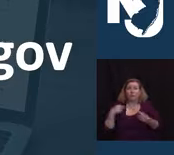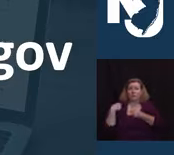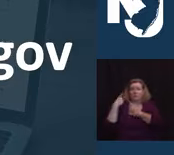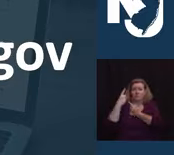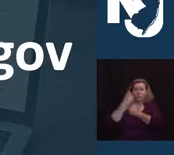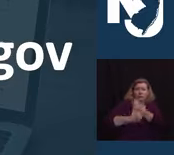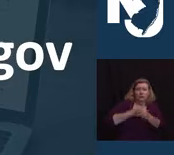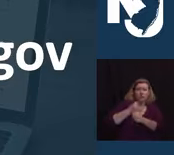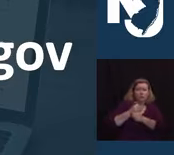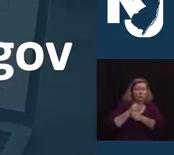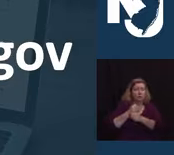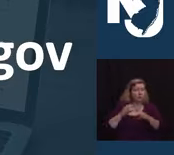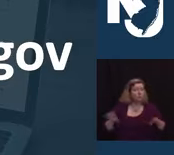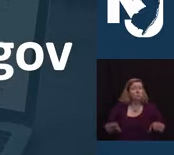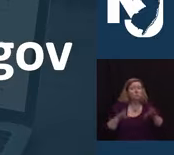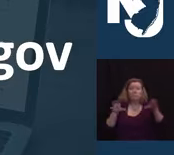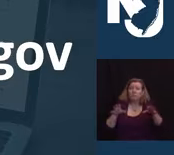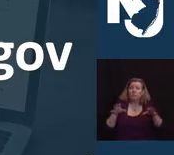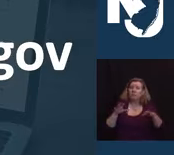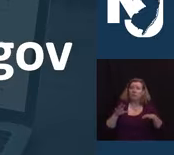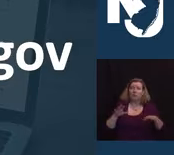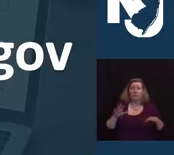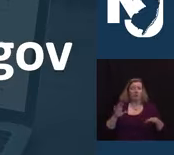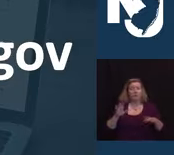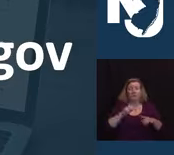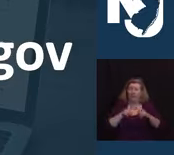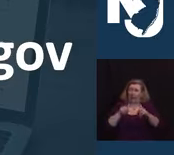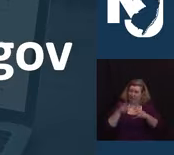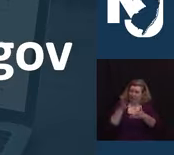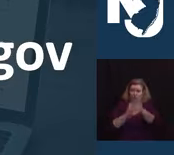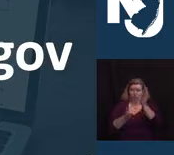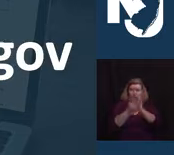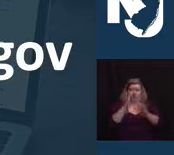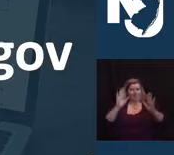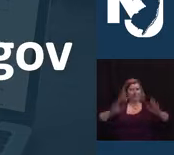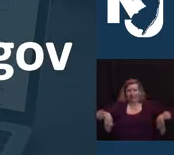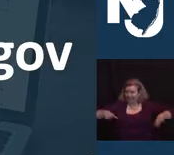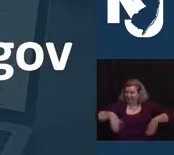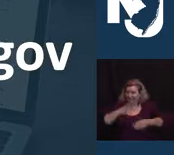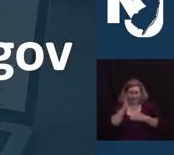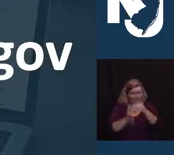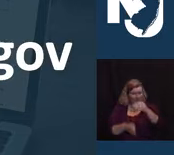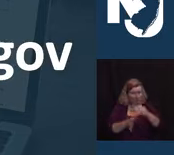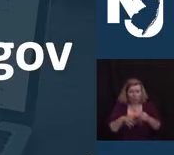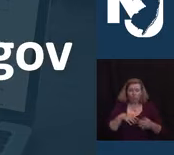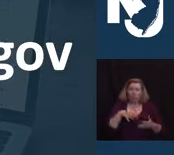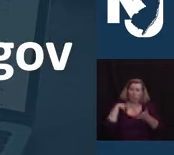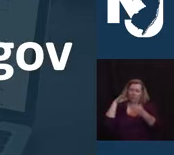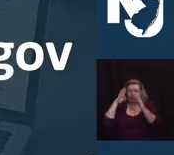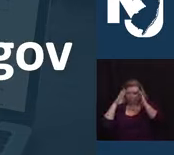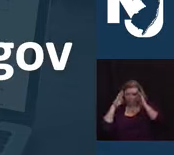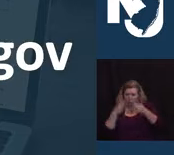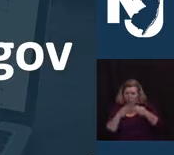yet. We continue to work across communities with more vulnerable populations or where we need to further